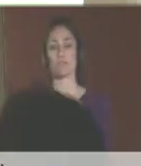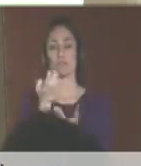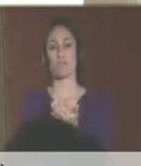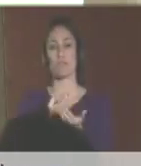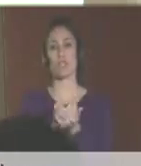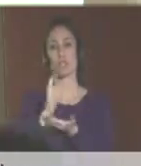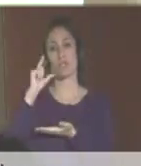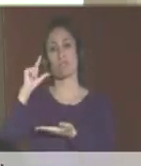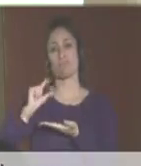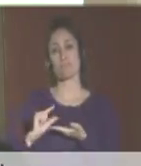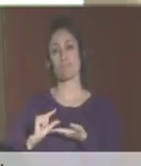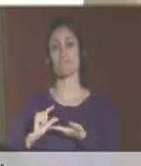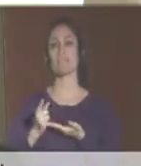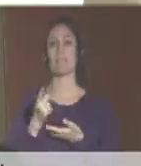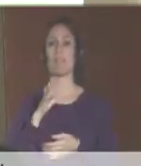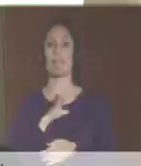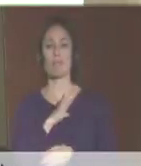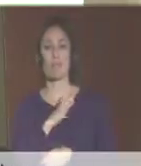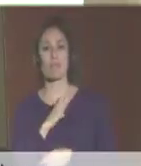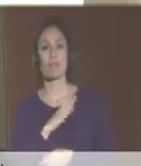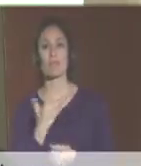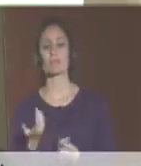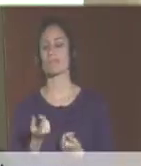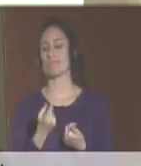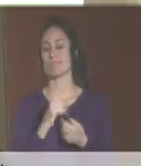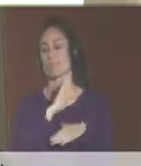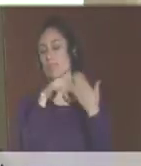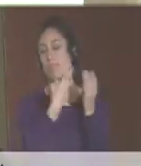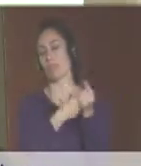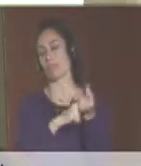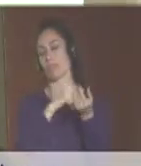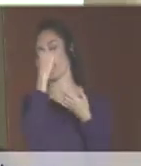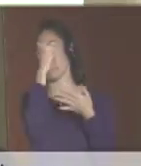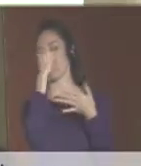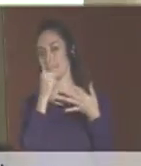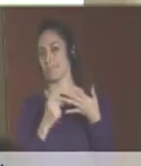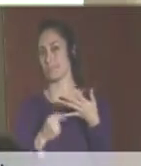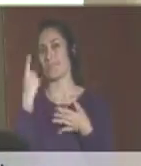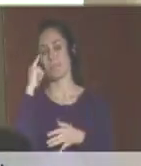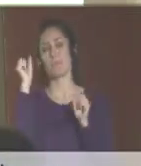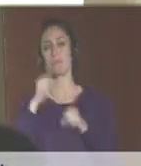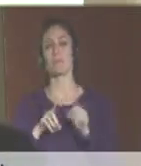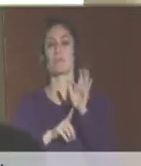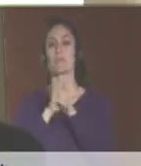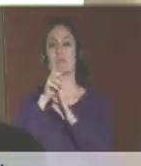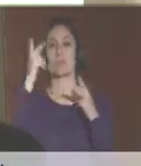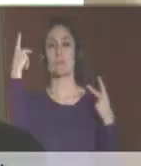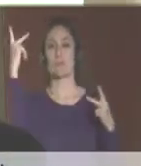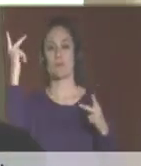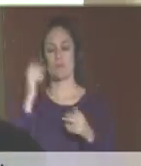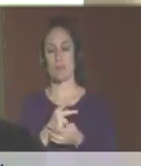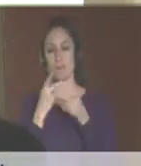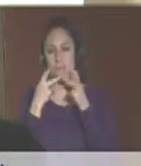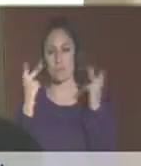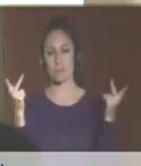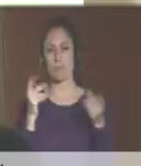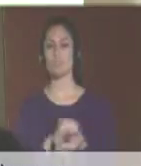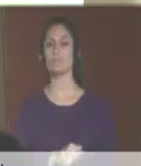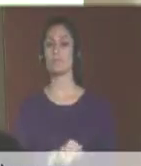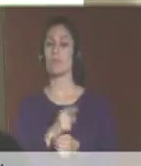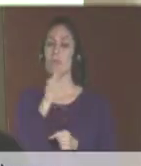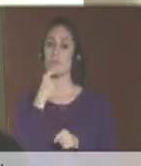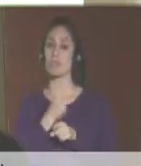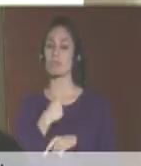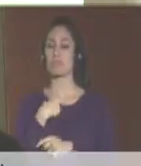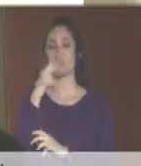in the front line of action, but we also have less resources, even technical resources, everything that's needed to